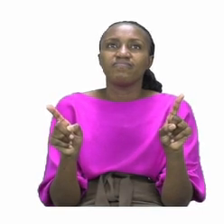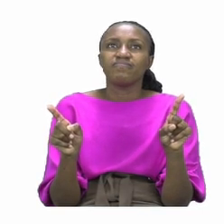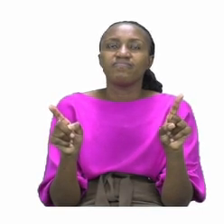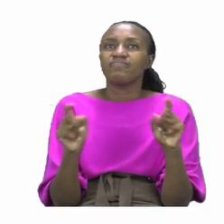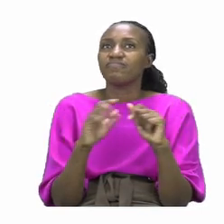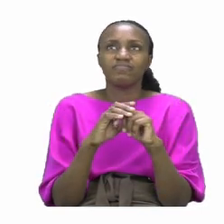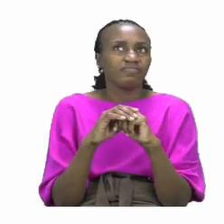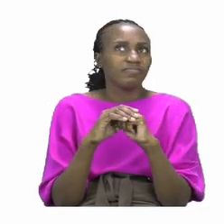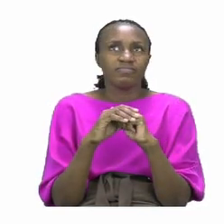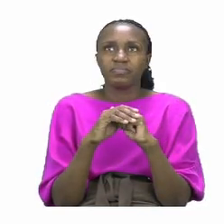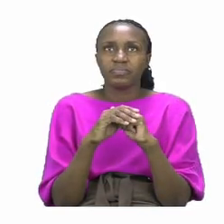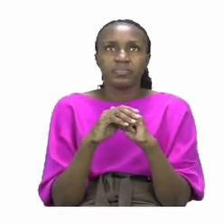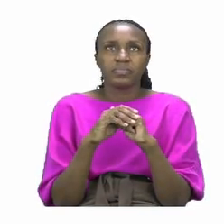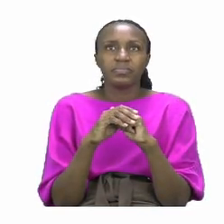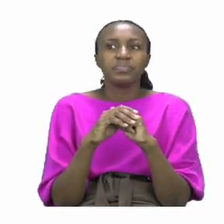Elephant.